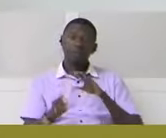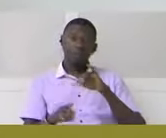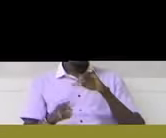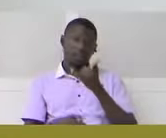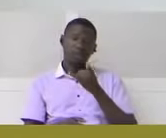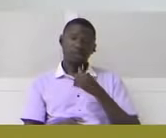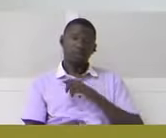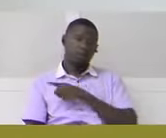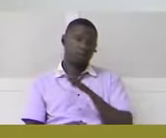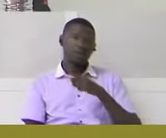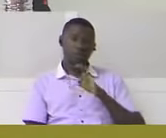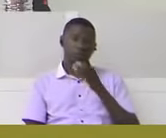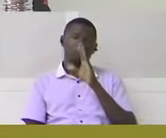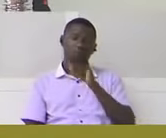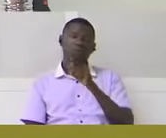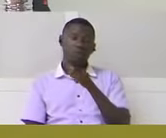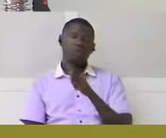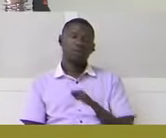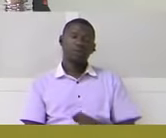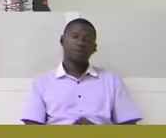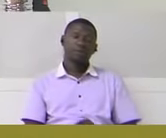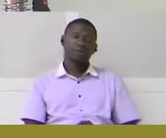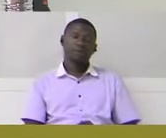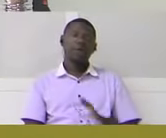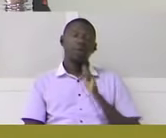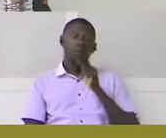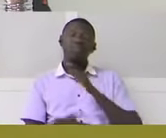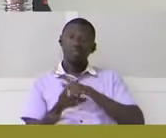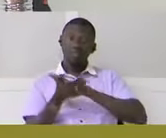no? That they never did.